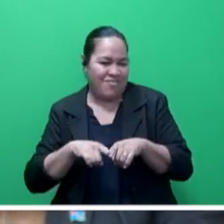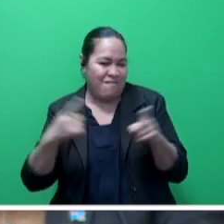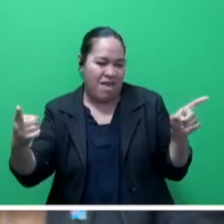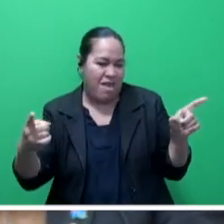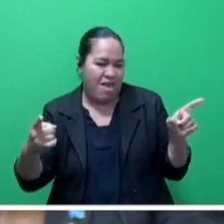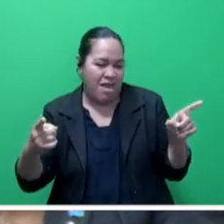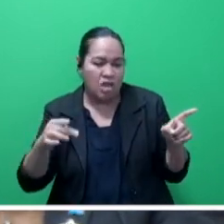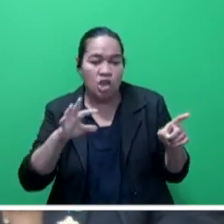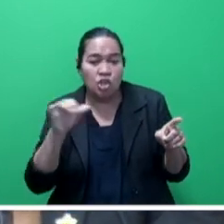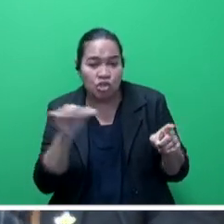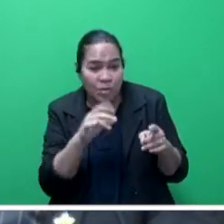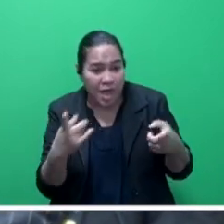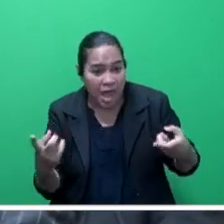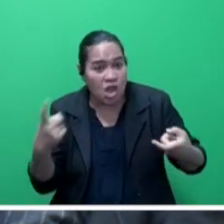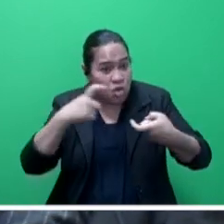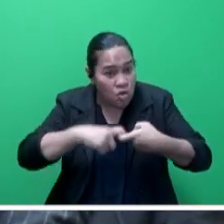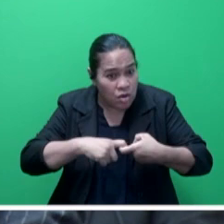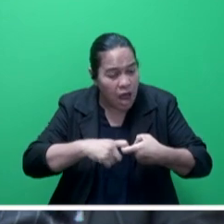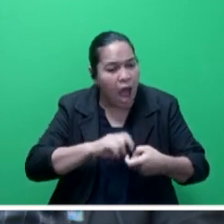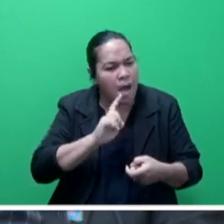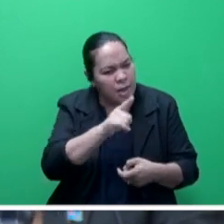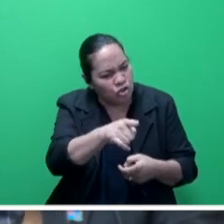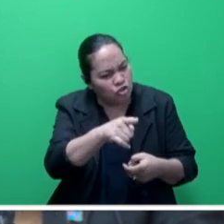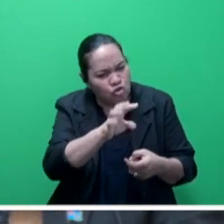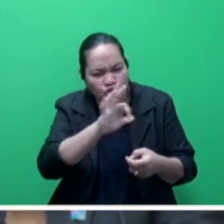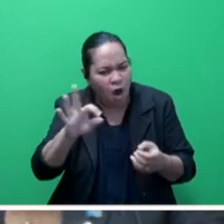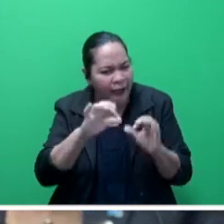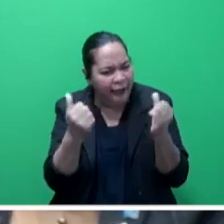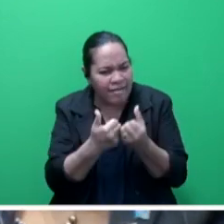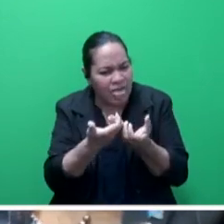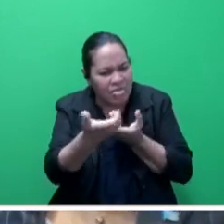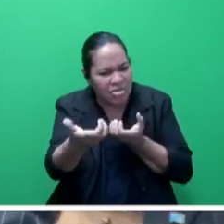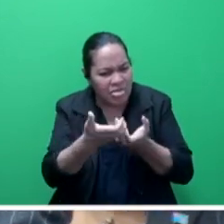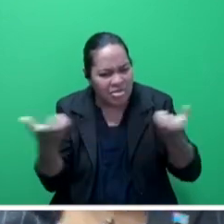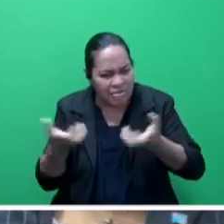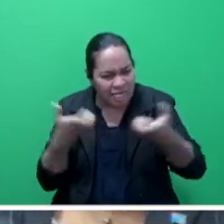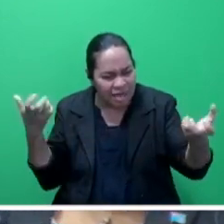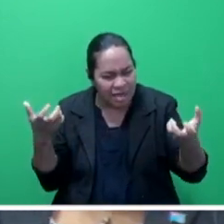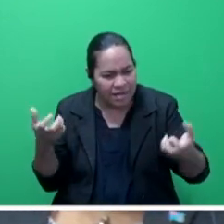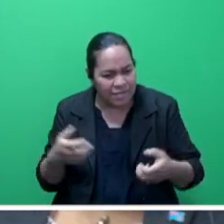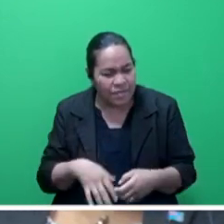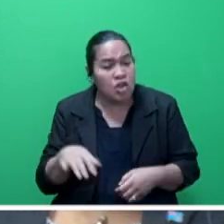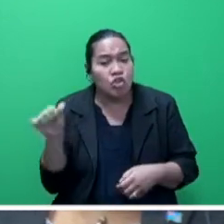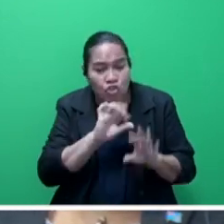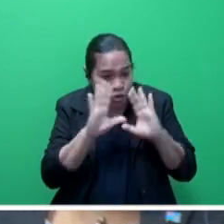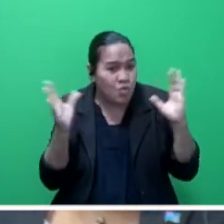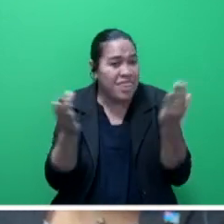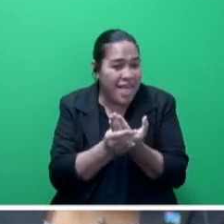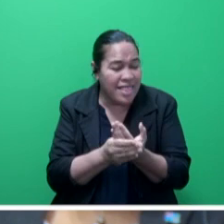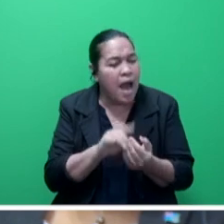of unity, they have preached disunity. Case in point, it's disappeared. Instead of togetherness,